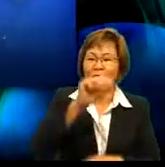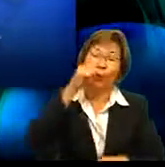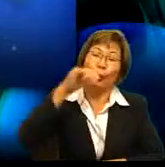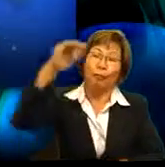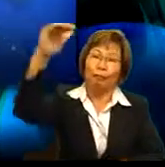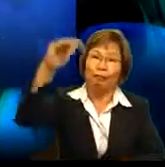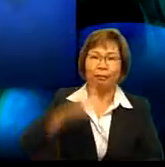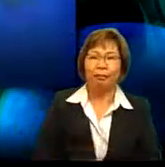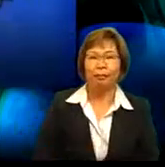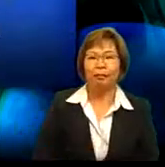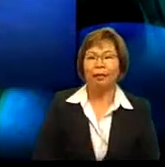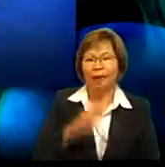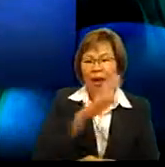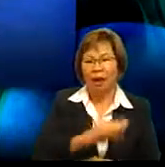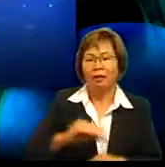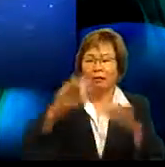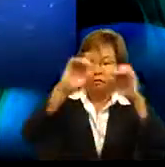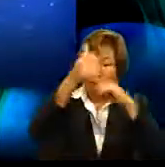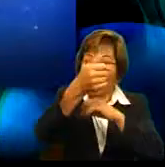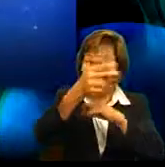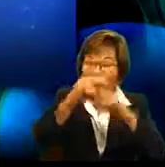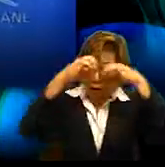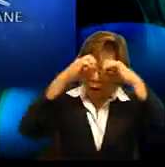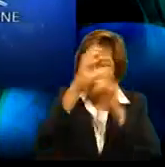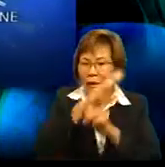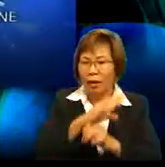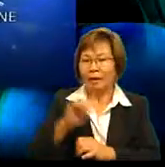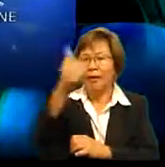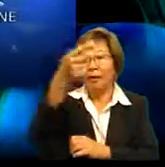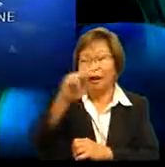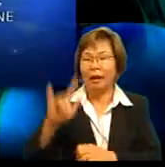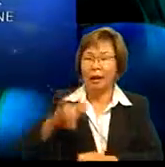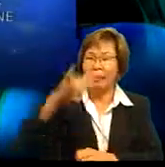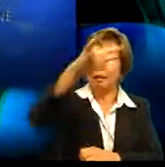woman, an owl, and an airplane.